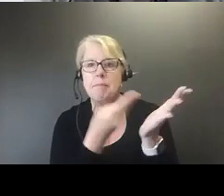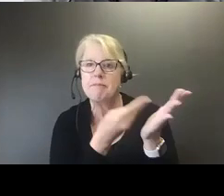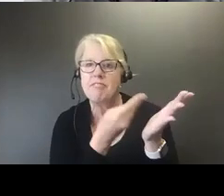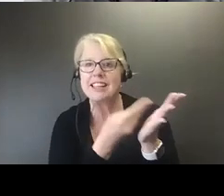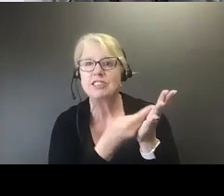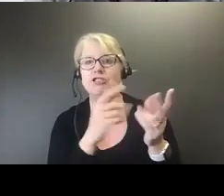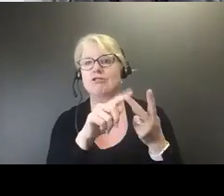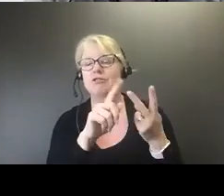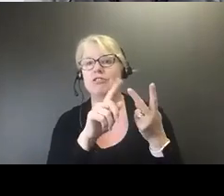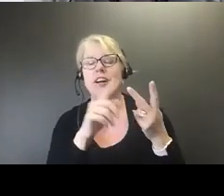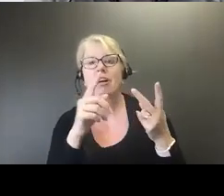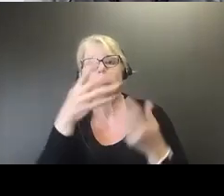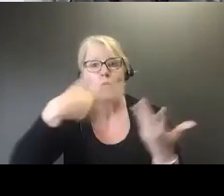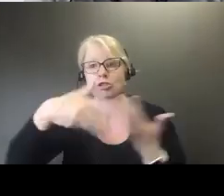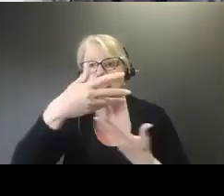physical.